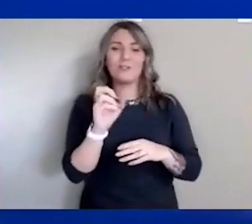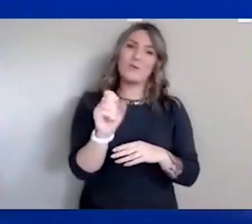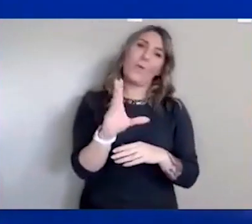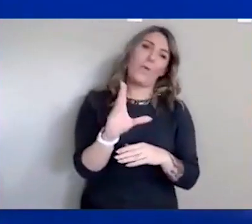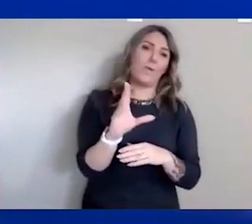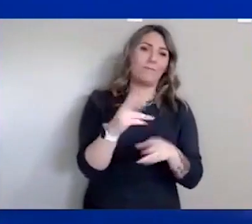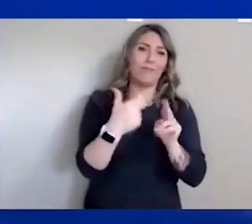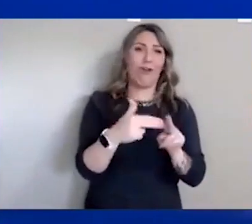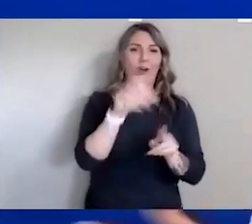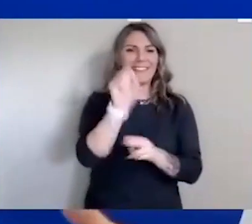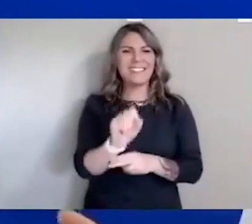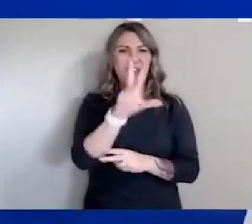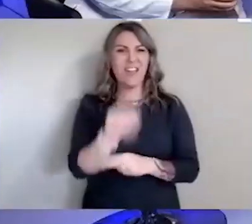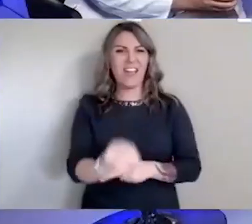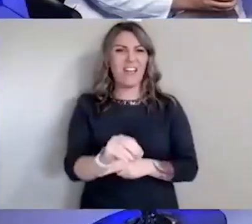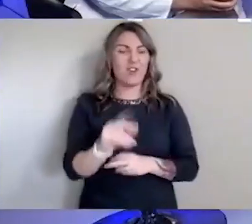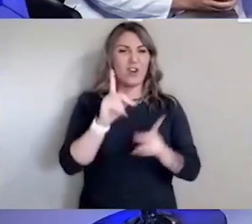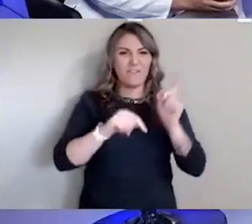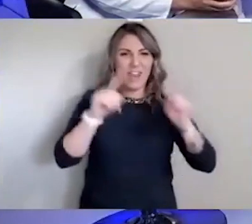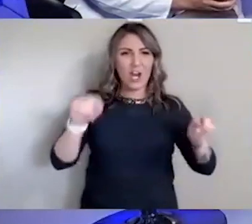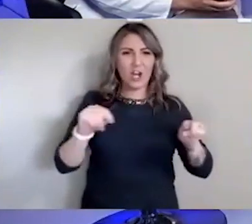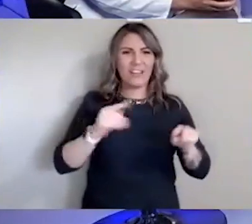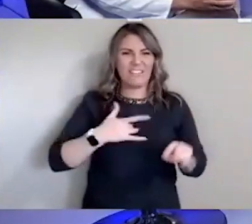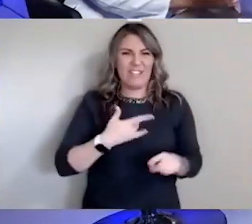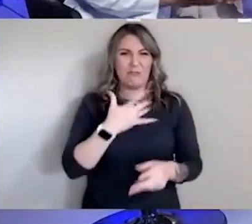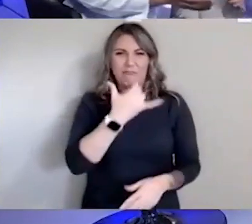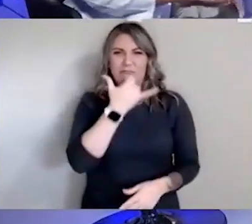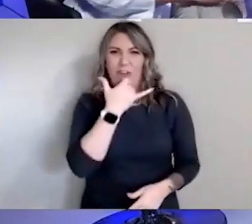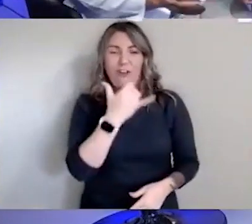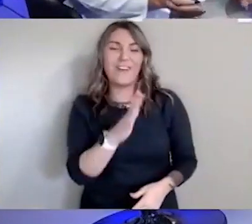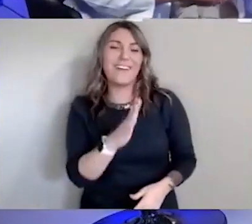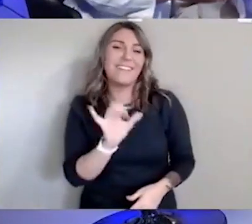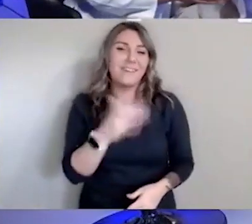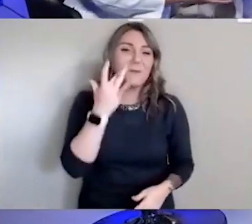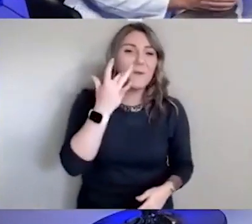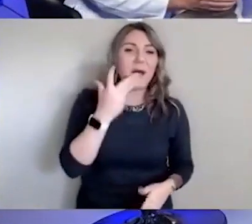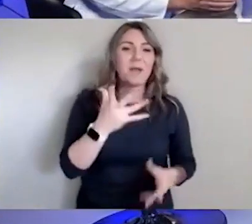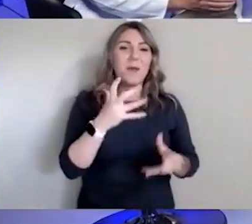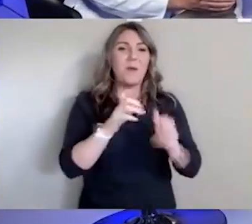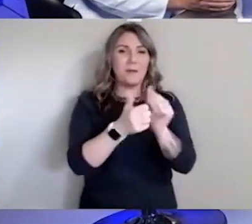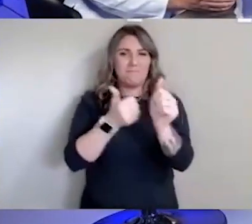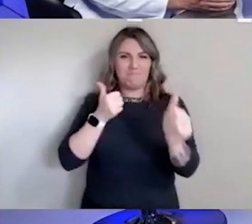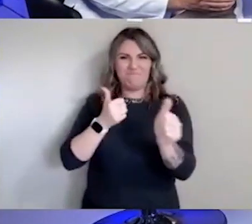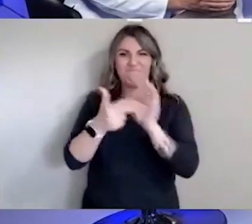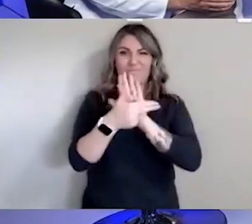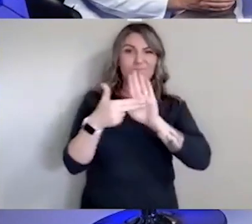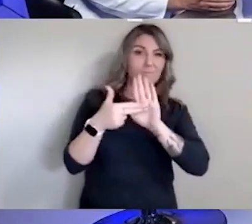feels wrong, and I think that's why they're changing it. Yeah, I think they are just kind of wanting to go away from stigmatizing a whole